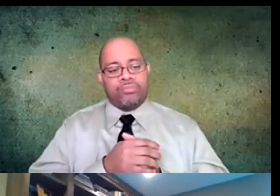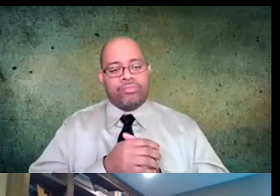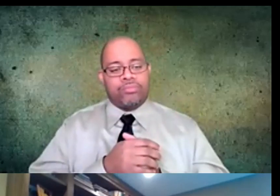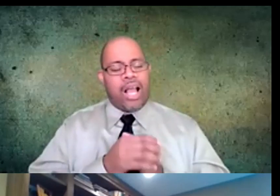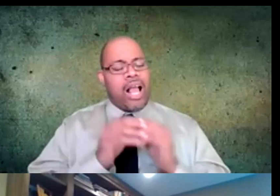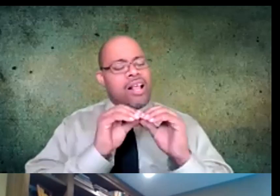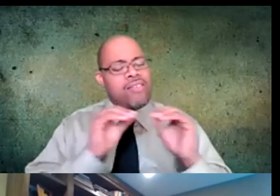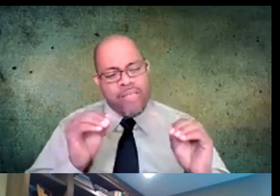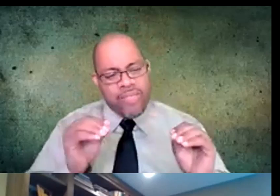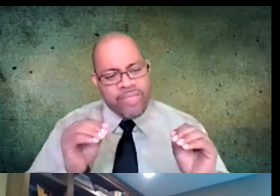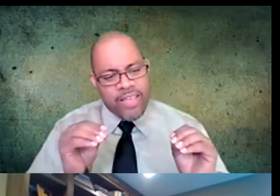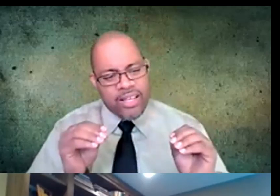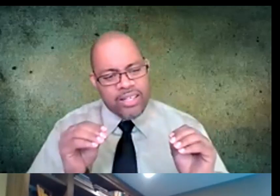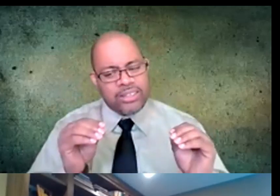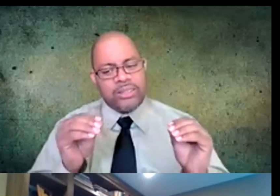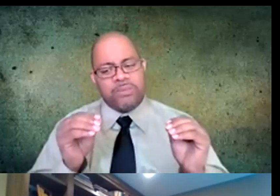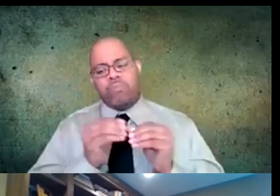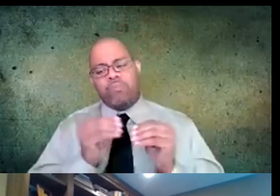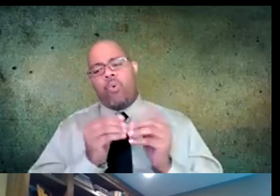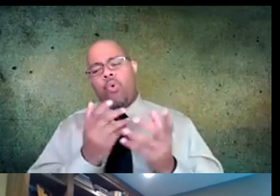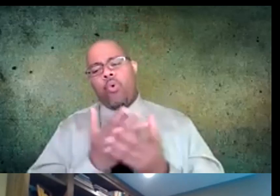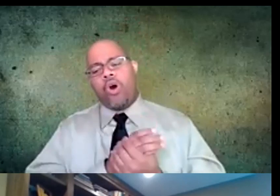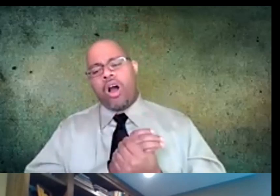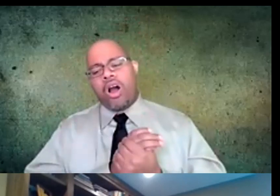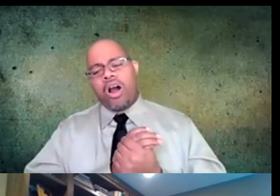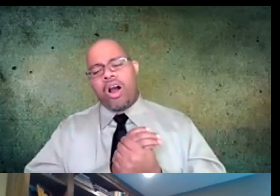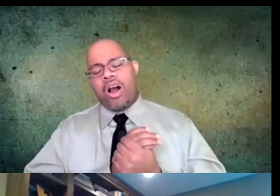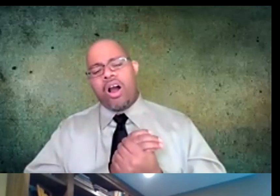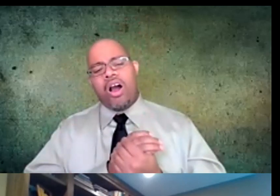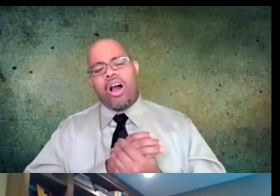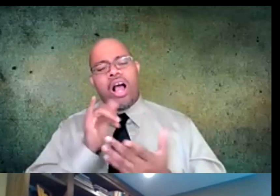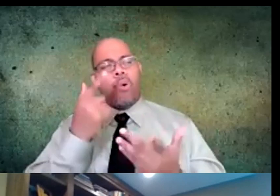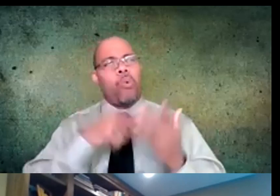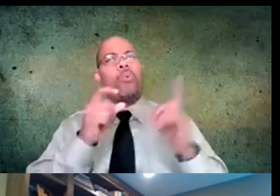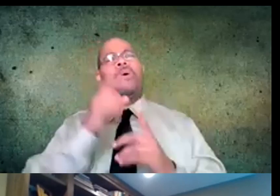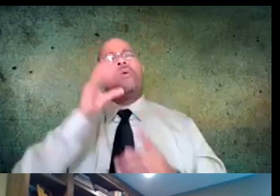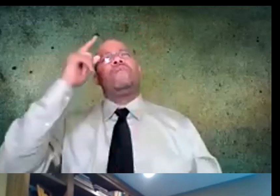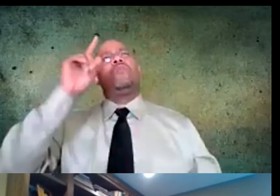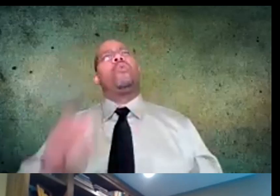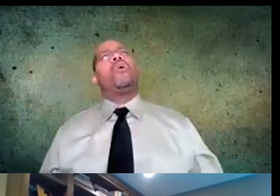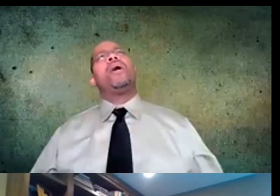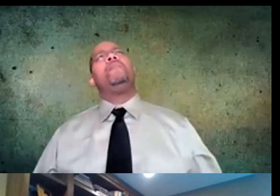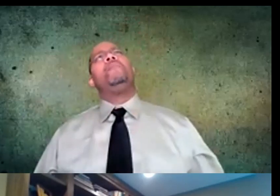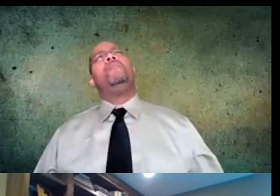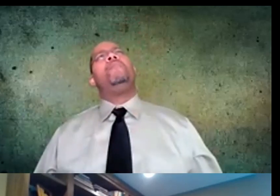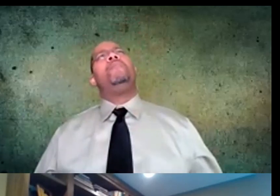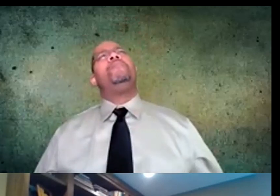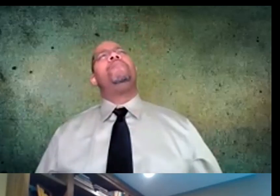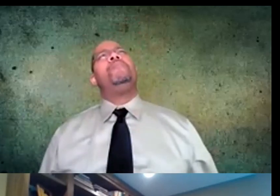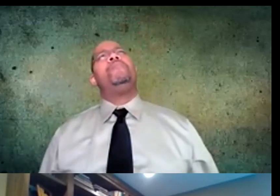Nothing is more kind of, what's the word I'm looking for?